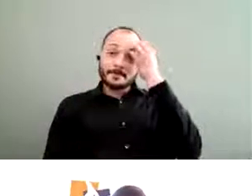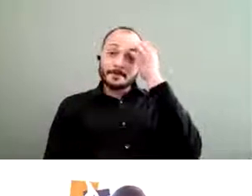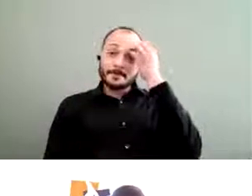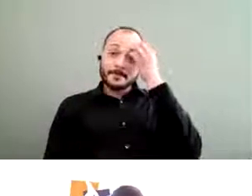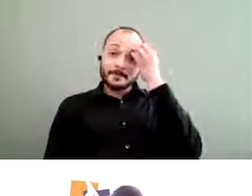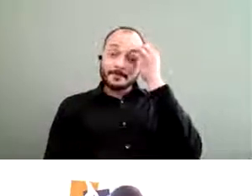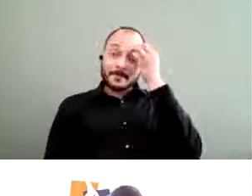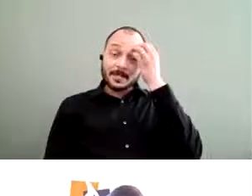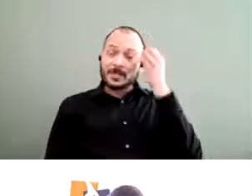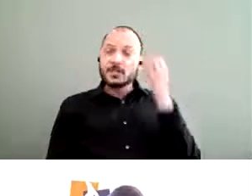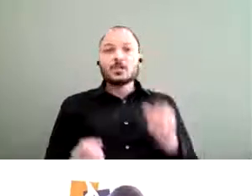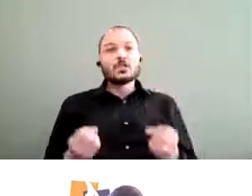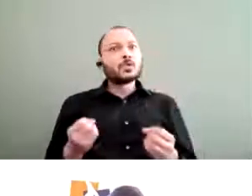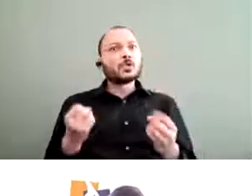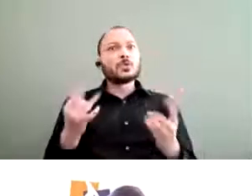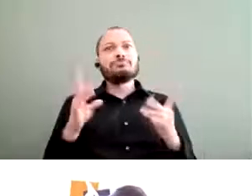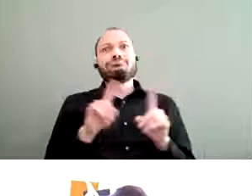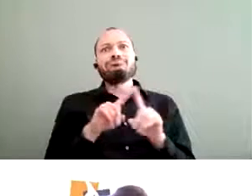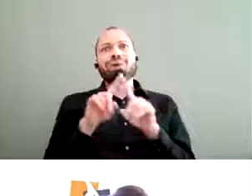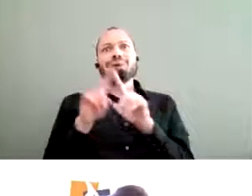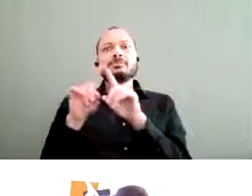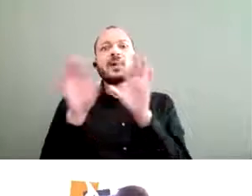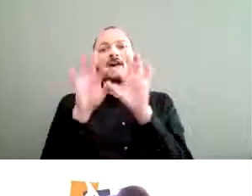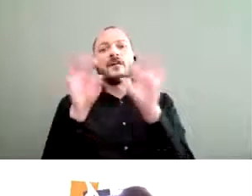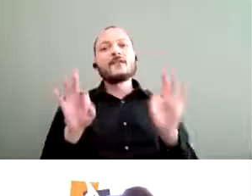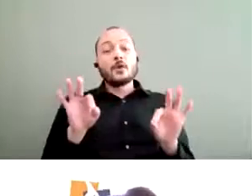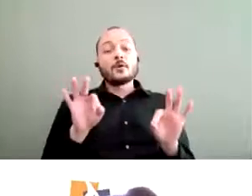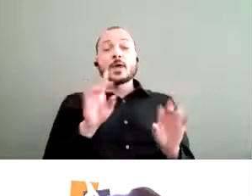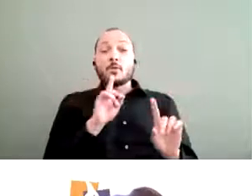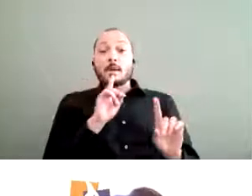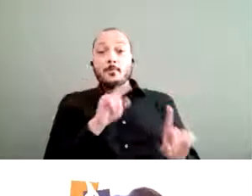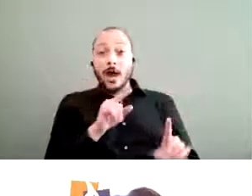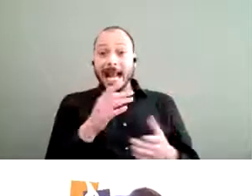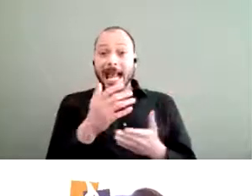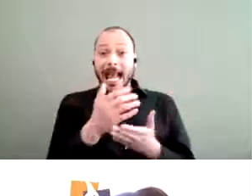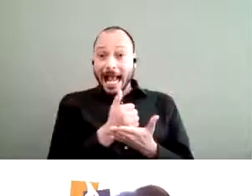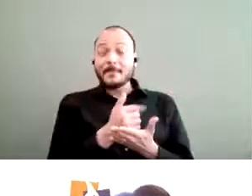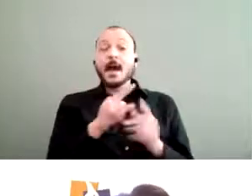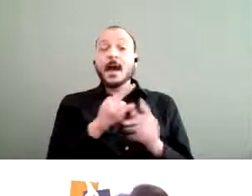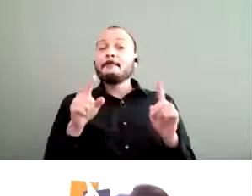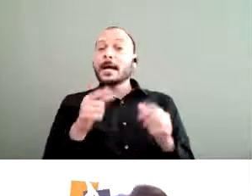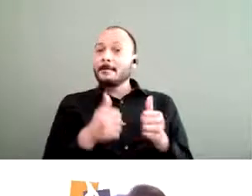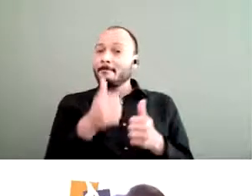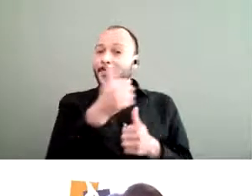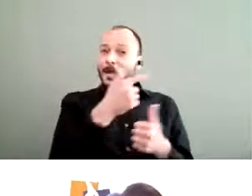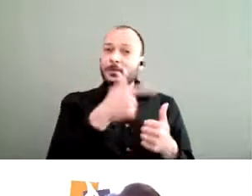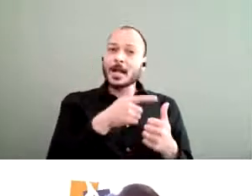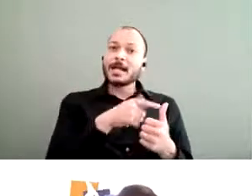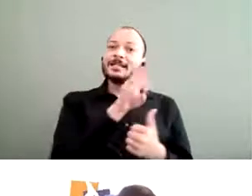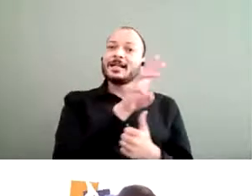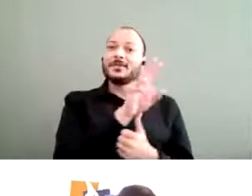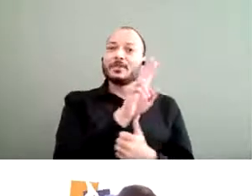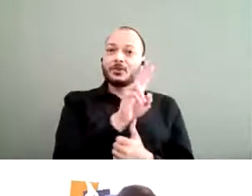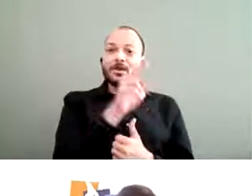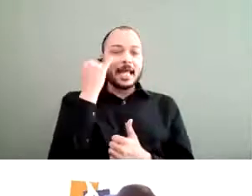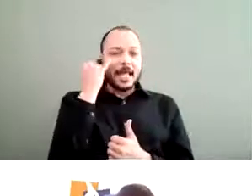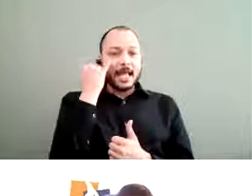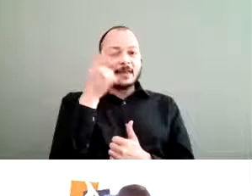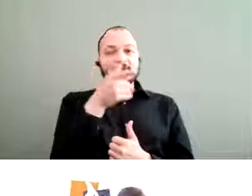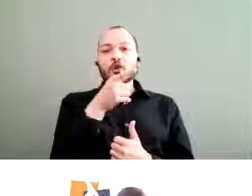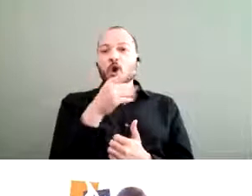There's so many different types of forms that report income, but one of the main ones are W-2s if you're a wage